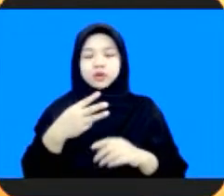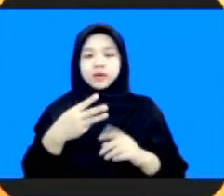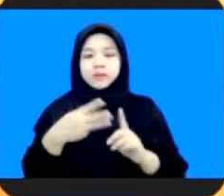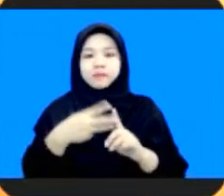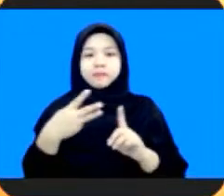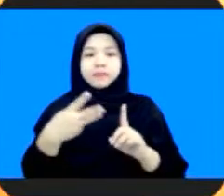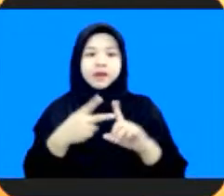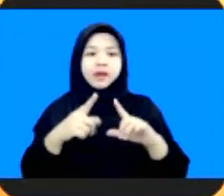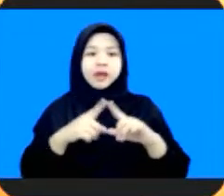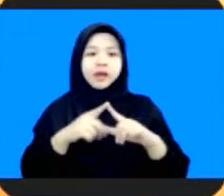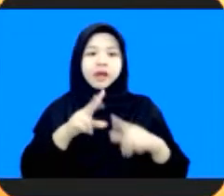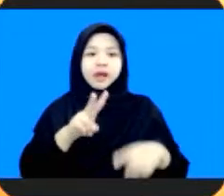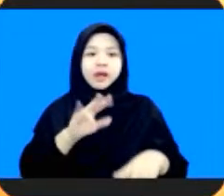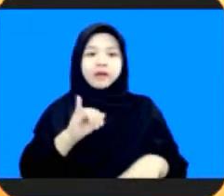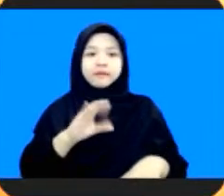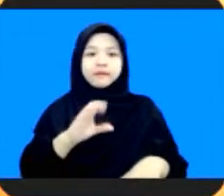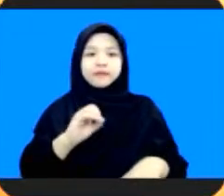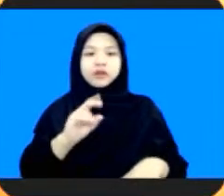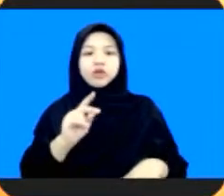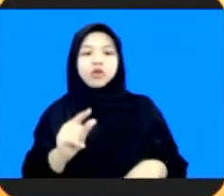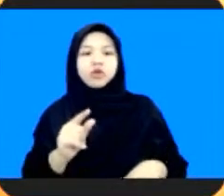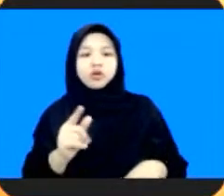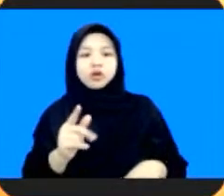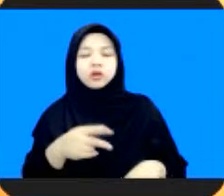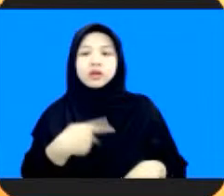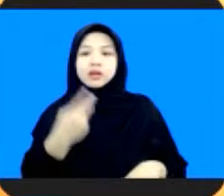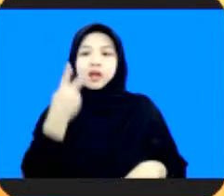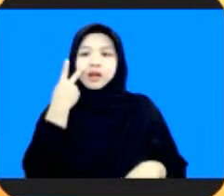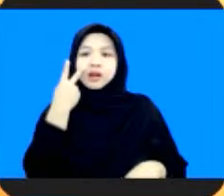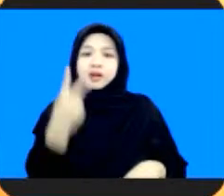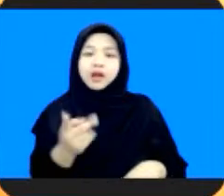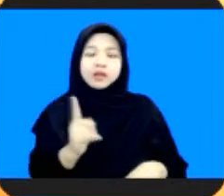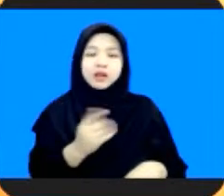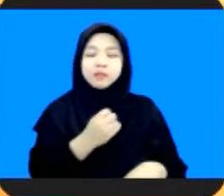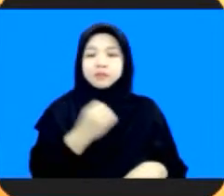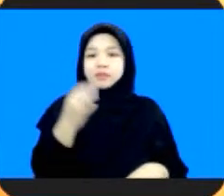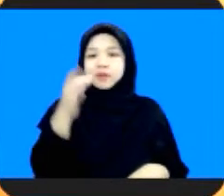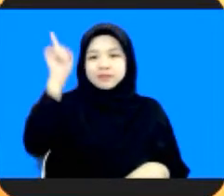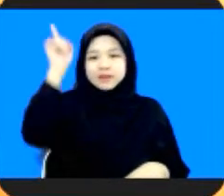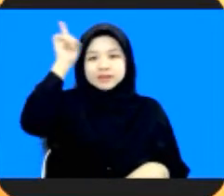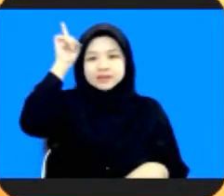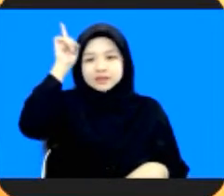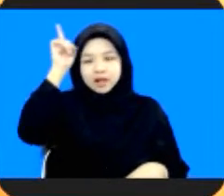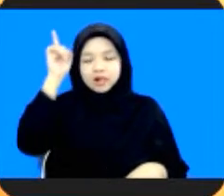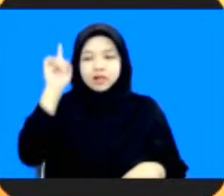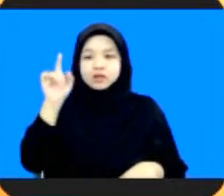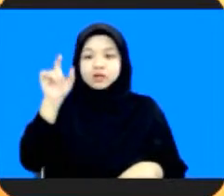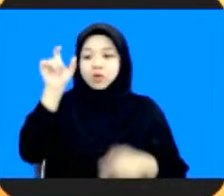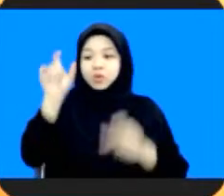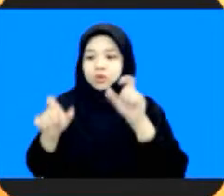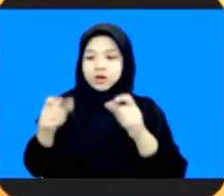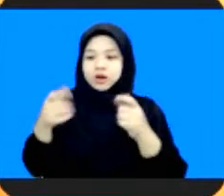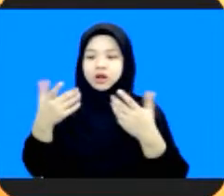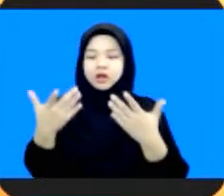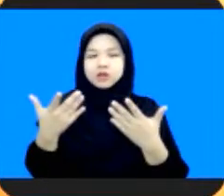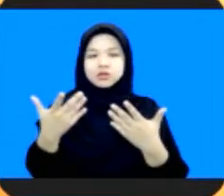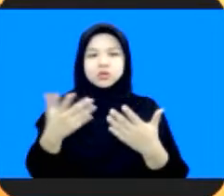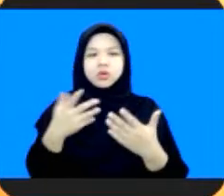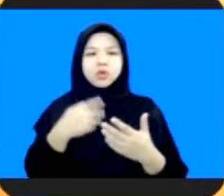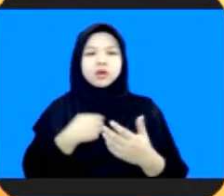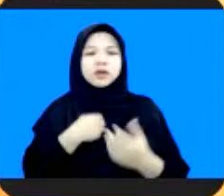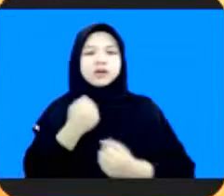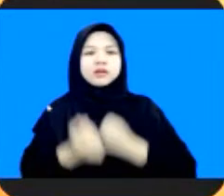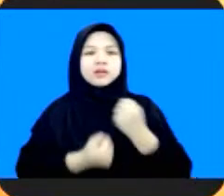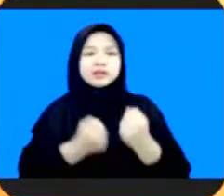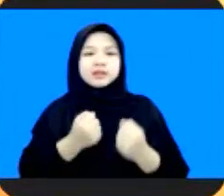we look at signals of bad actors and bad behaviors, and that looks at signals whether a certain claim is